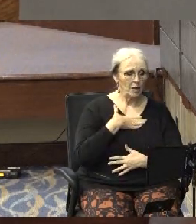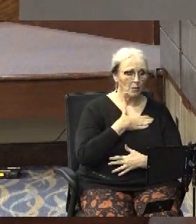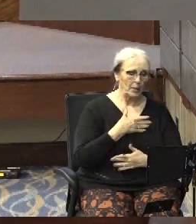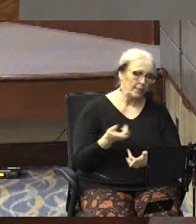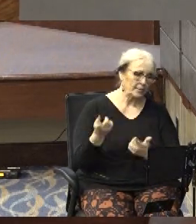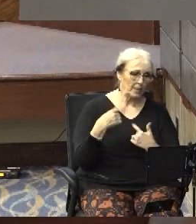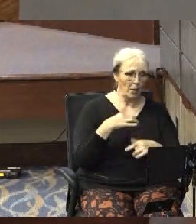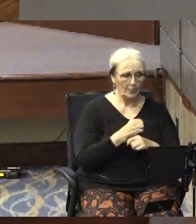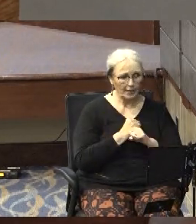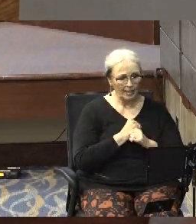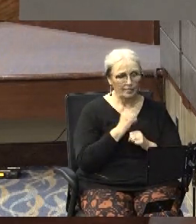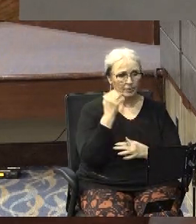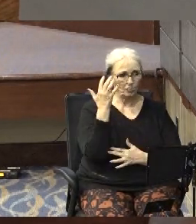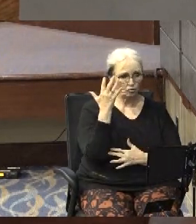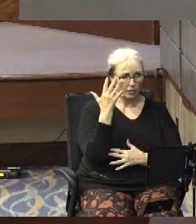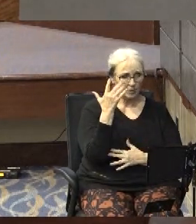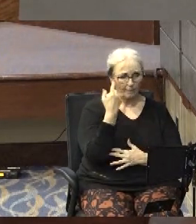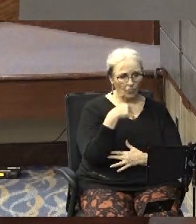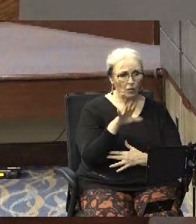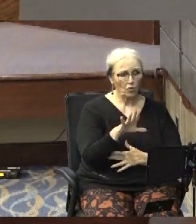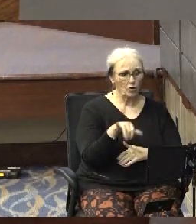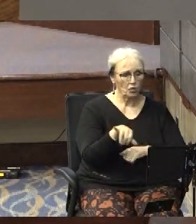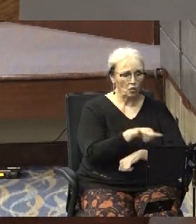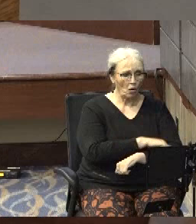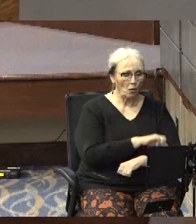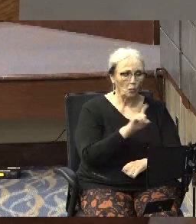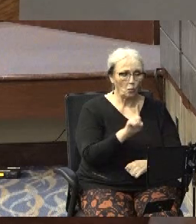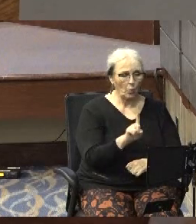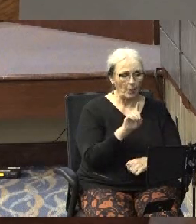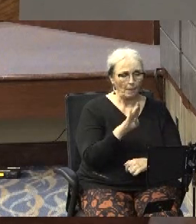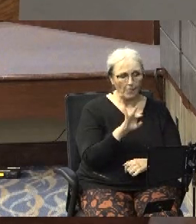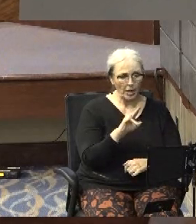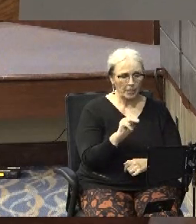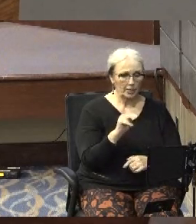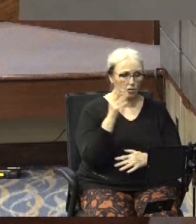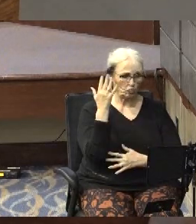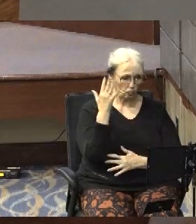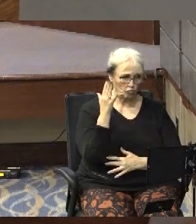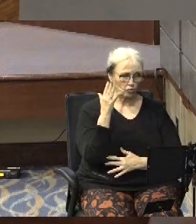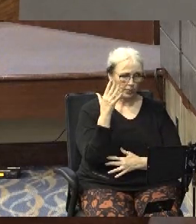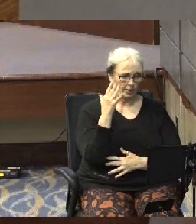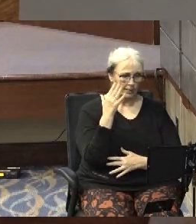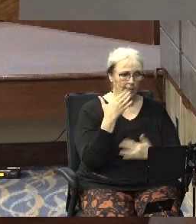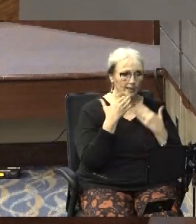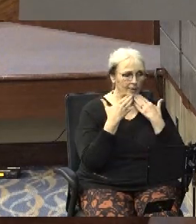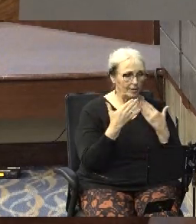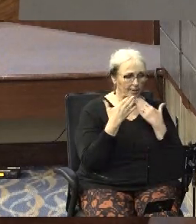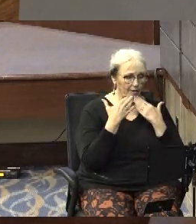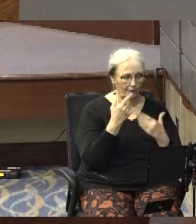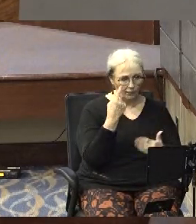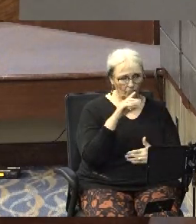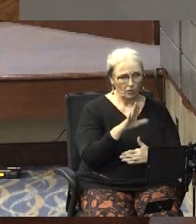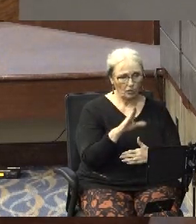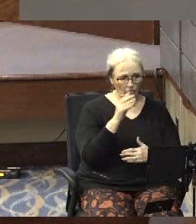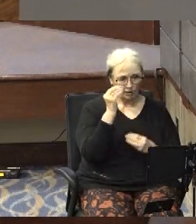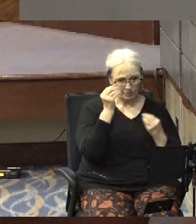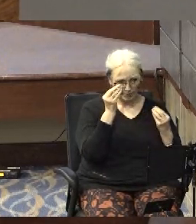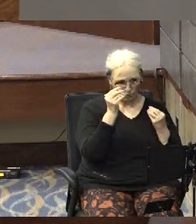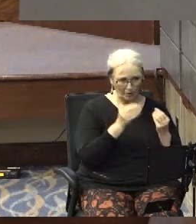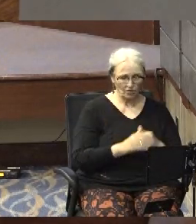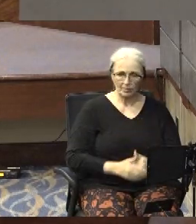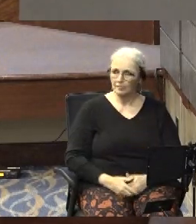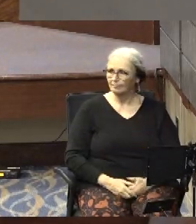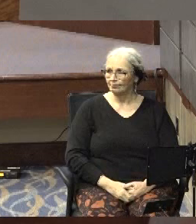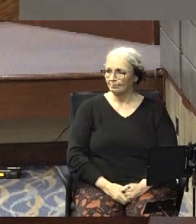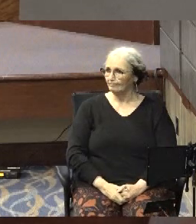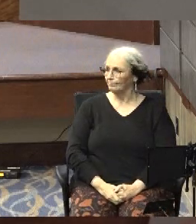there, get that tree, put it in your yard. Let's get a billion trees going somehow. Thanks for your consideration. Thank you, sir. All